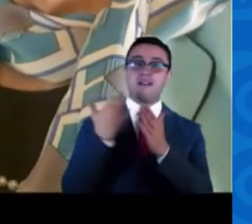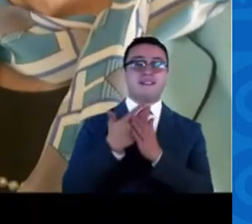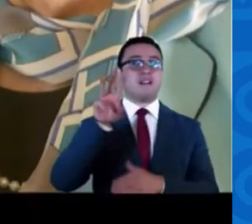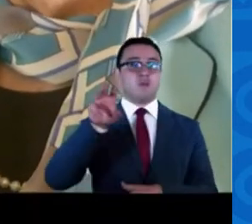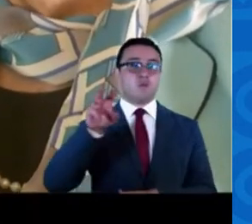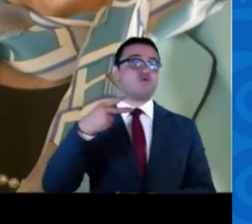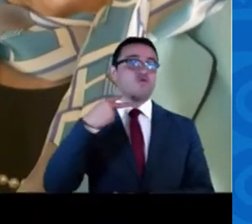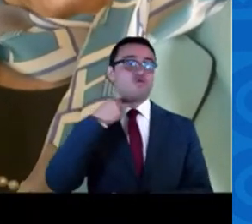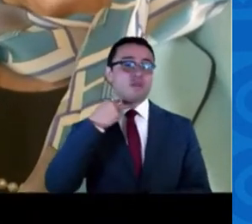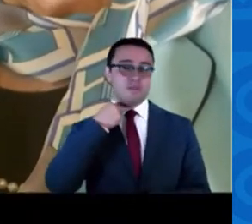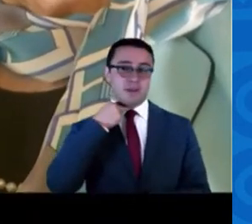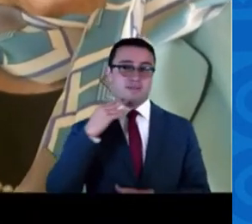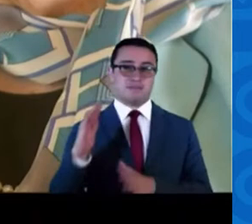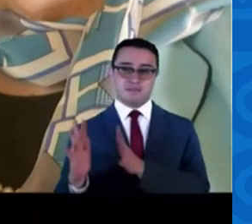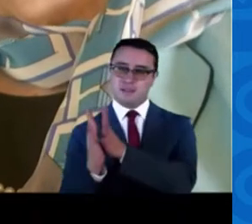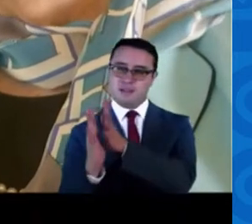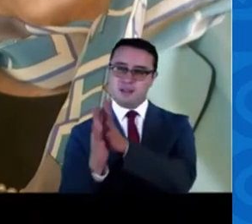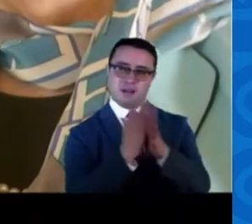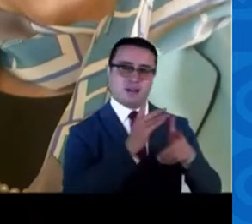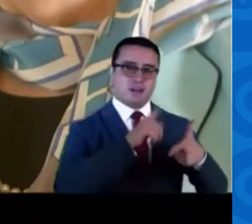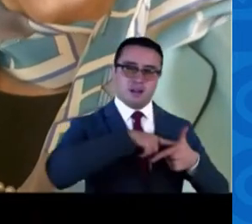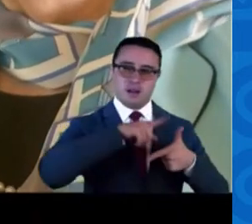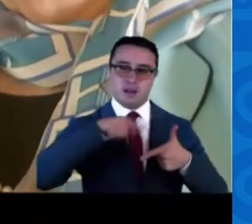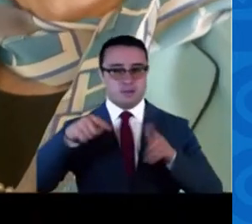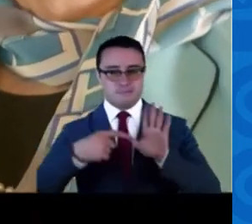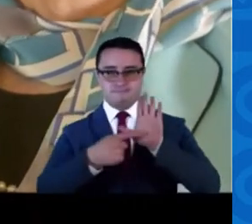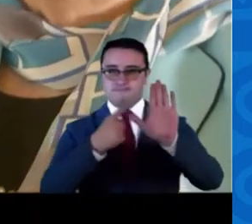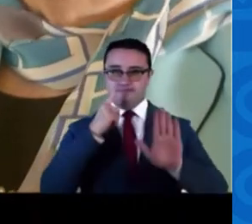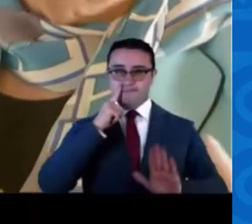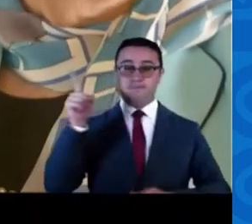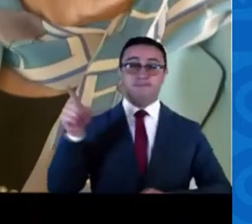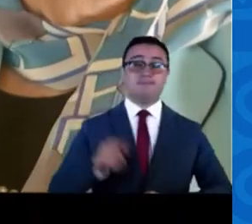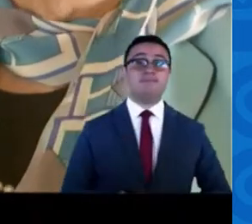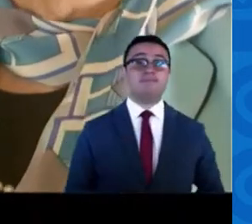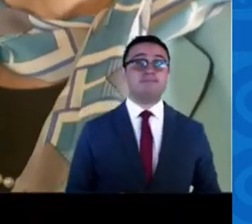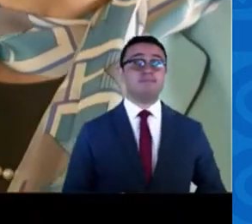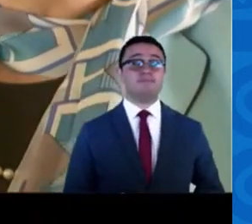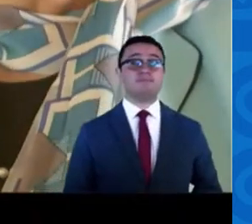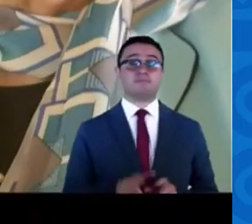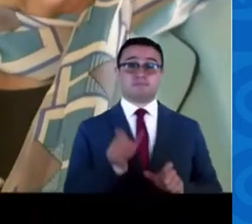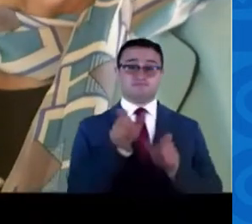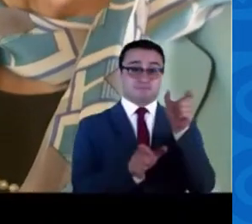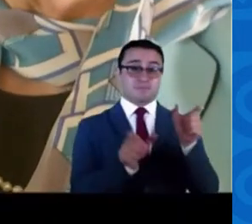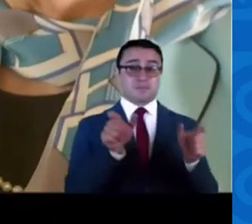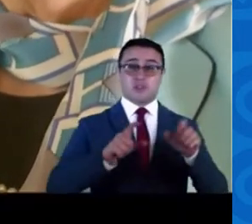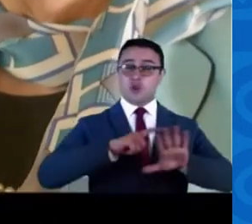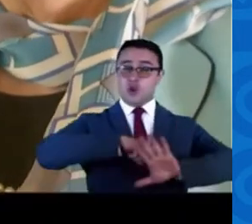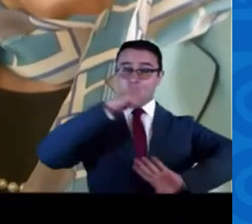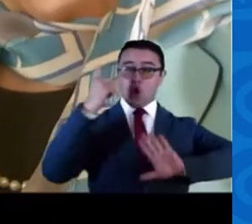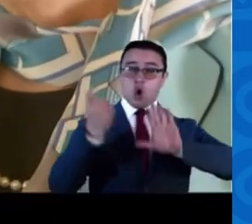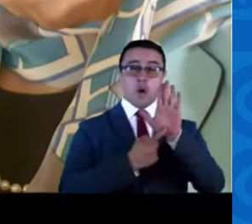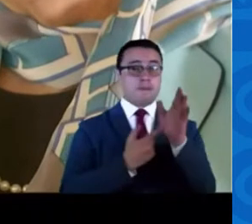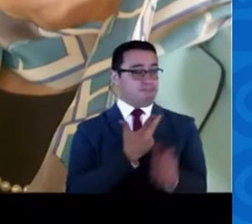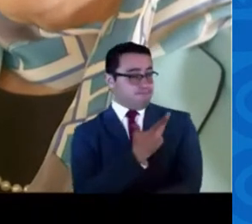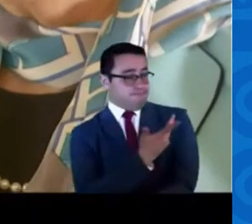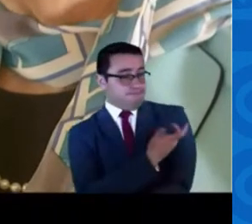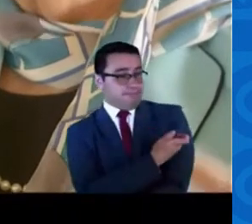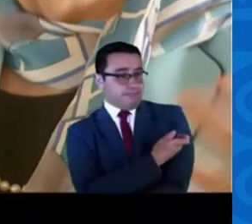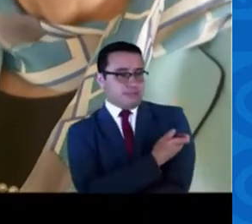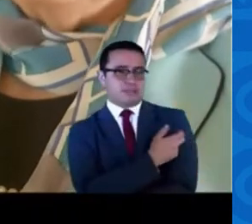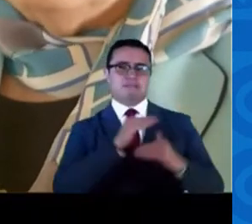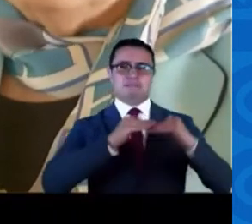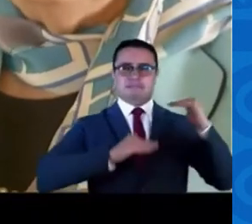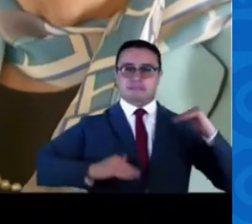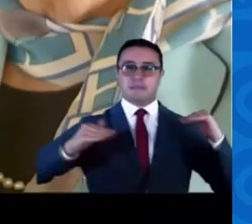clearly. This is information from November the 8th. We see that the disparity in terms of those